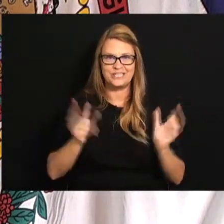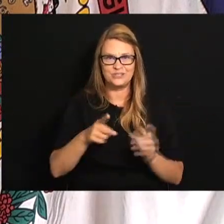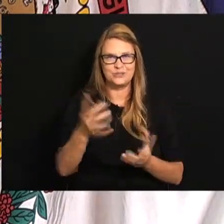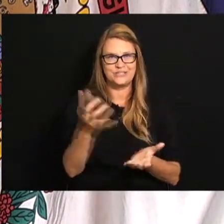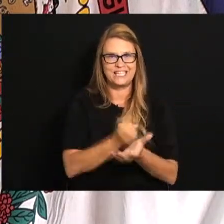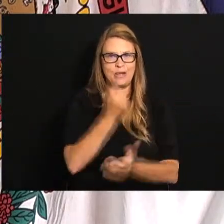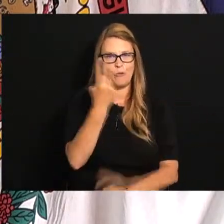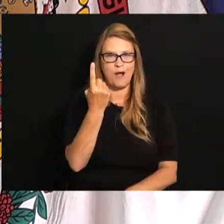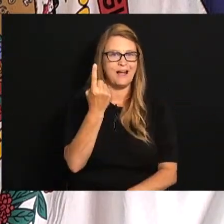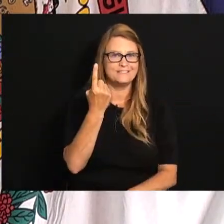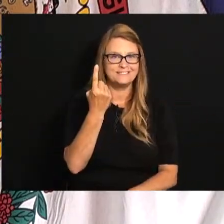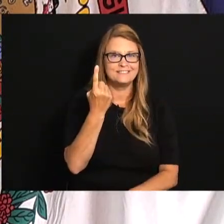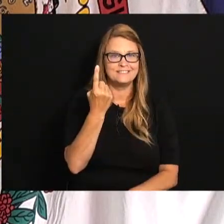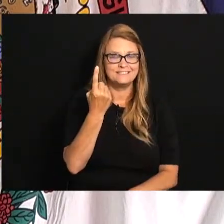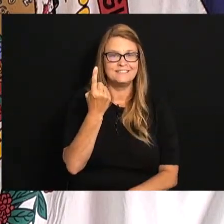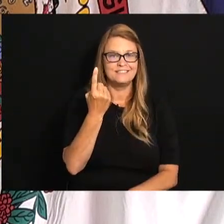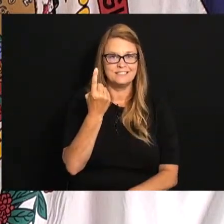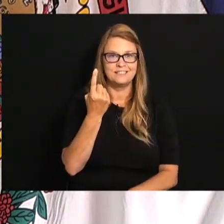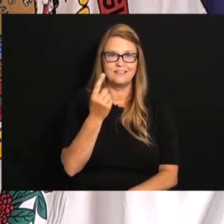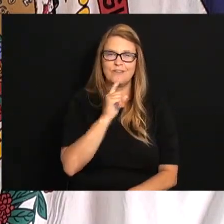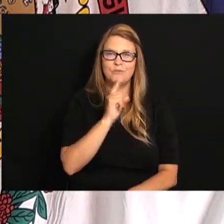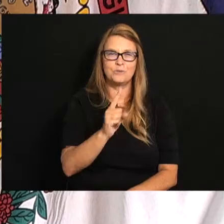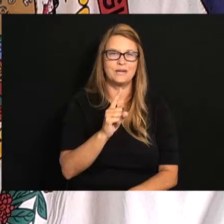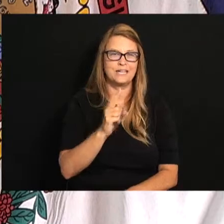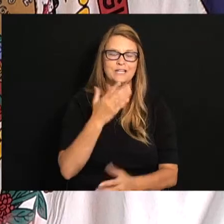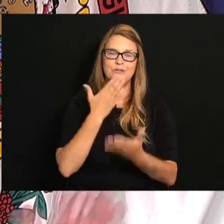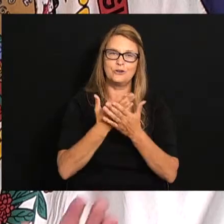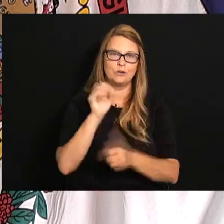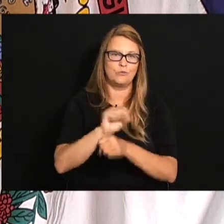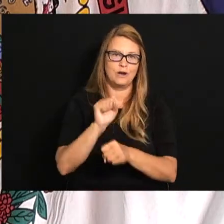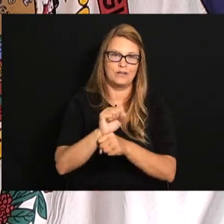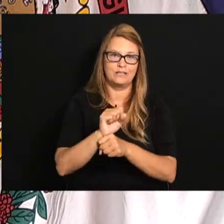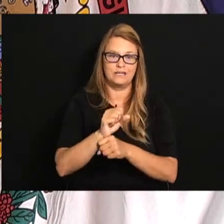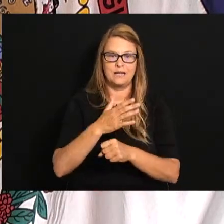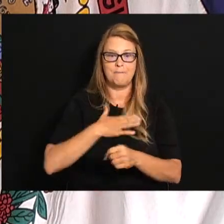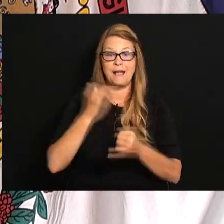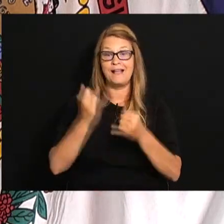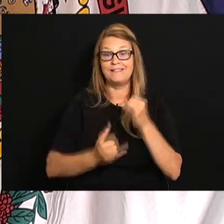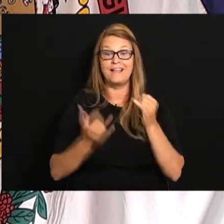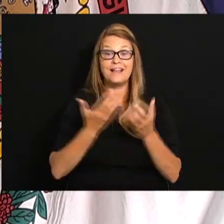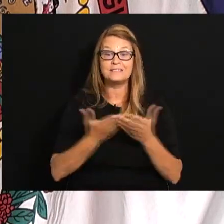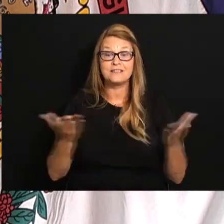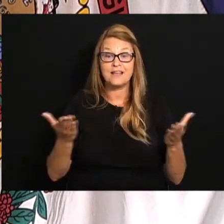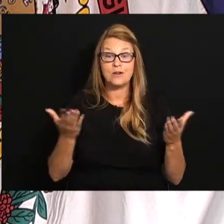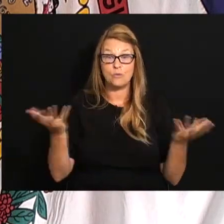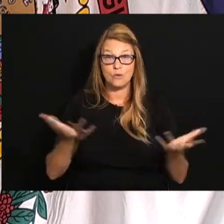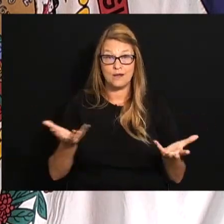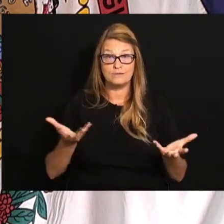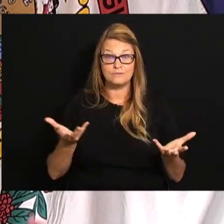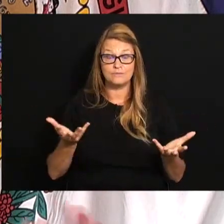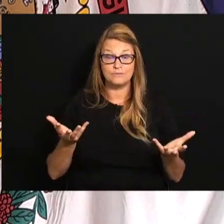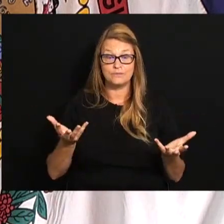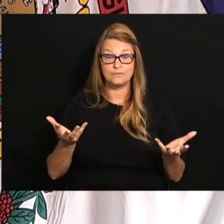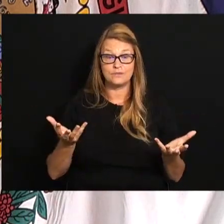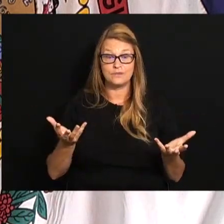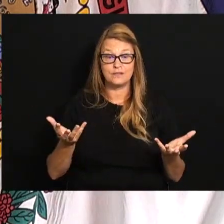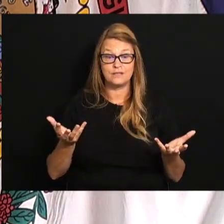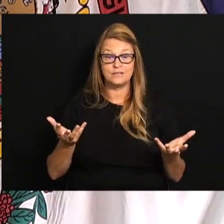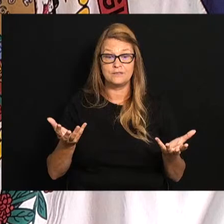and everything, and it's just more and more good work. Last thing I'll say is just this. How do you